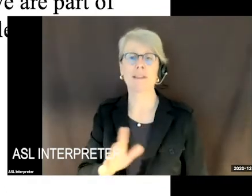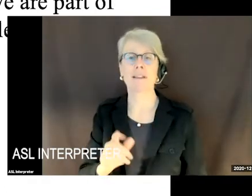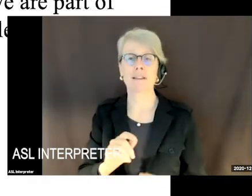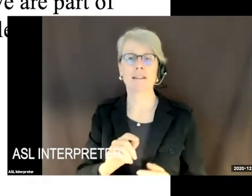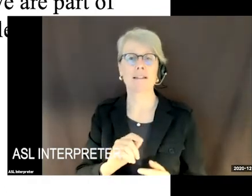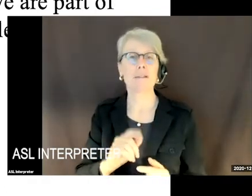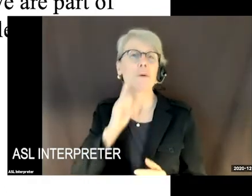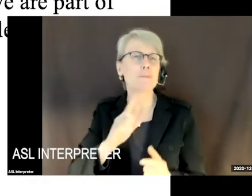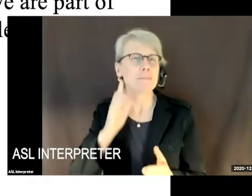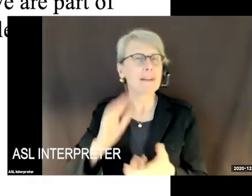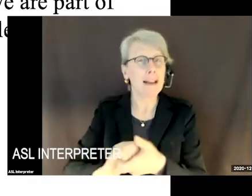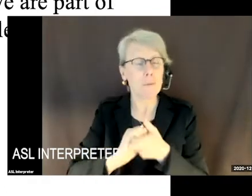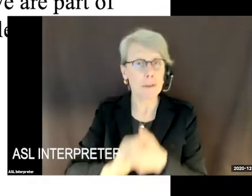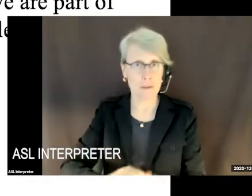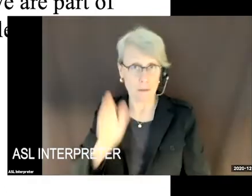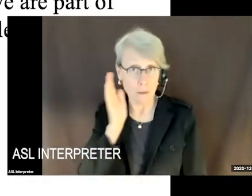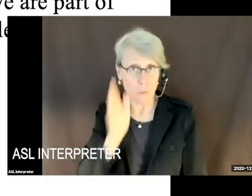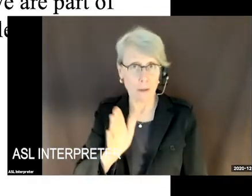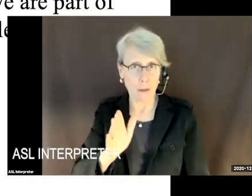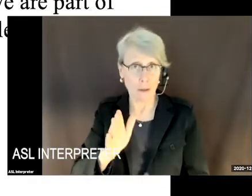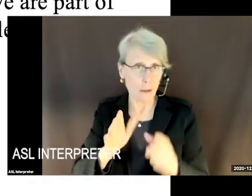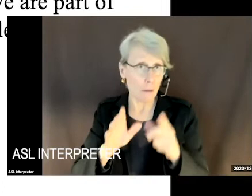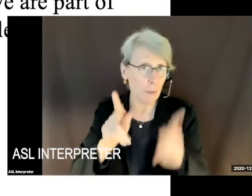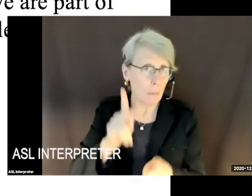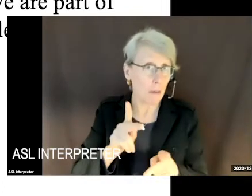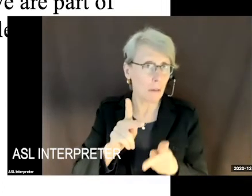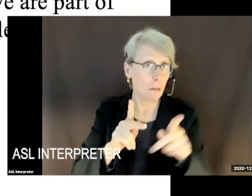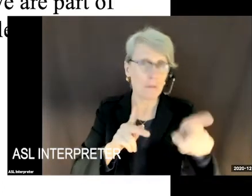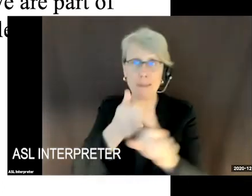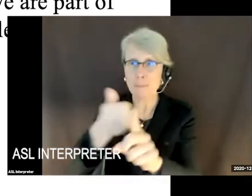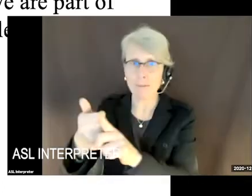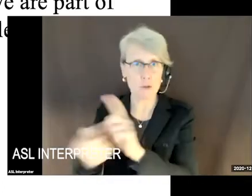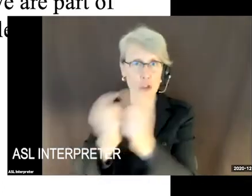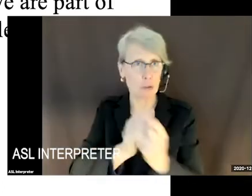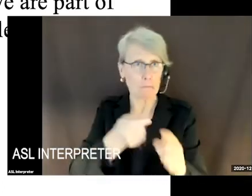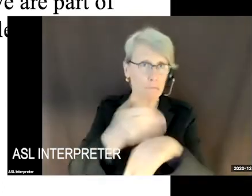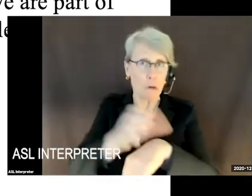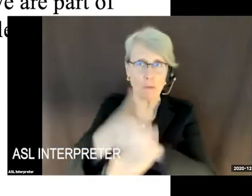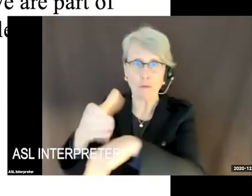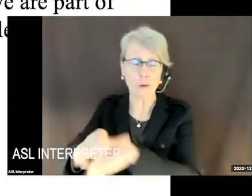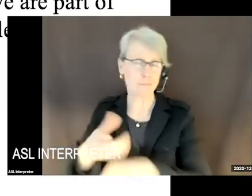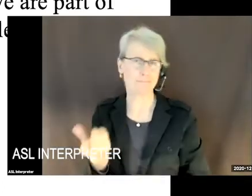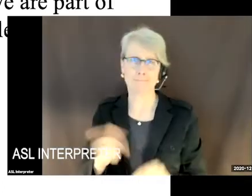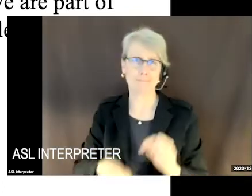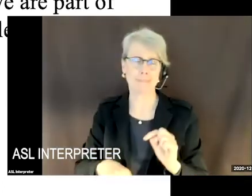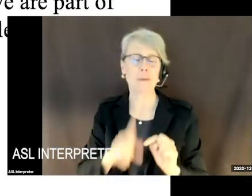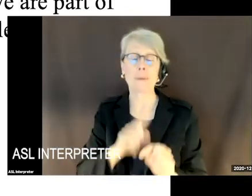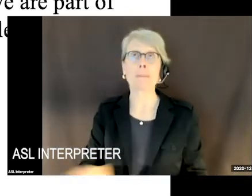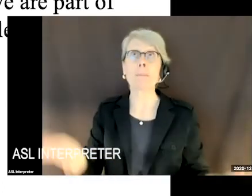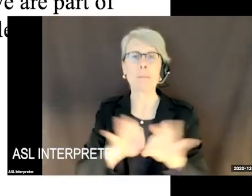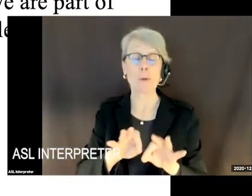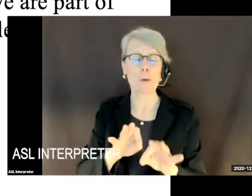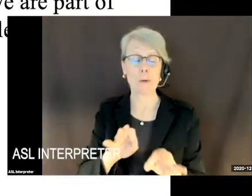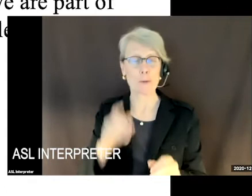in collaboration, we almost never can get anybody else to do anything at all. And so what really matters is the question,